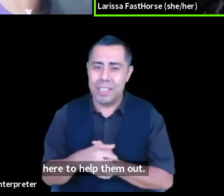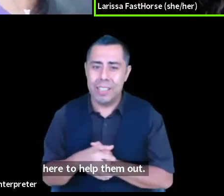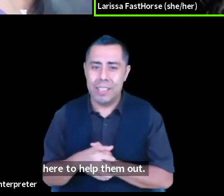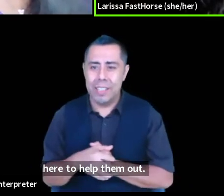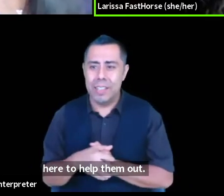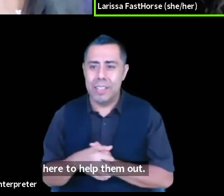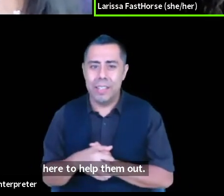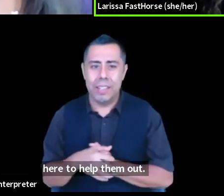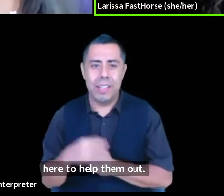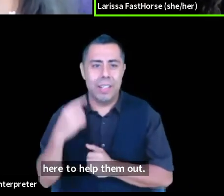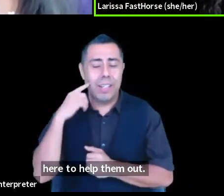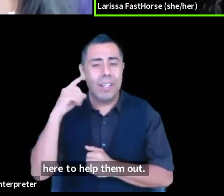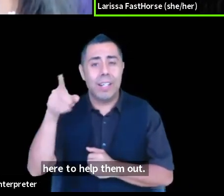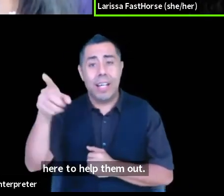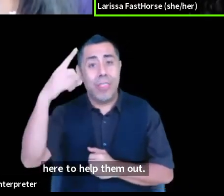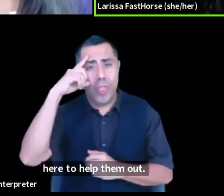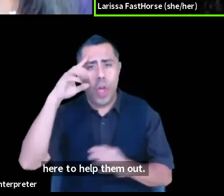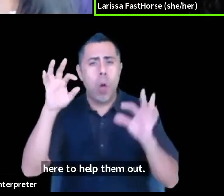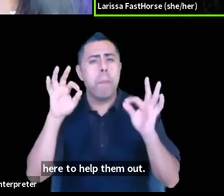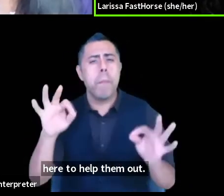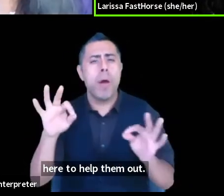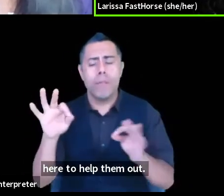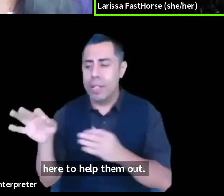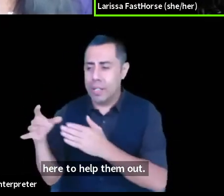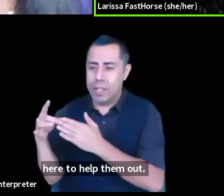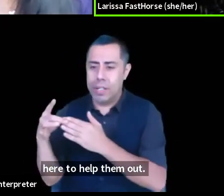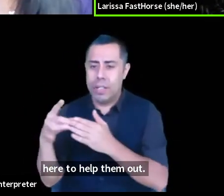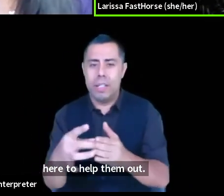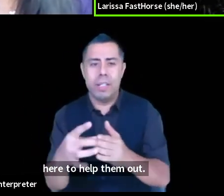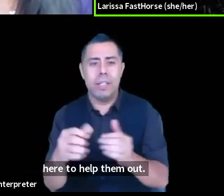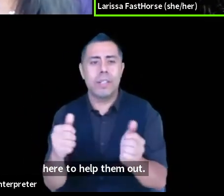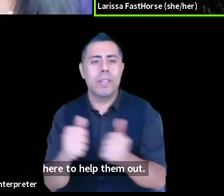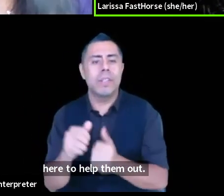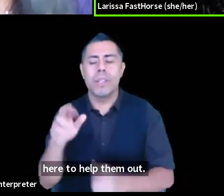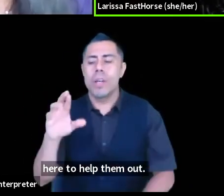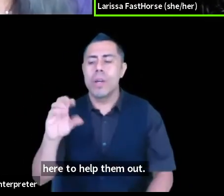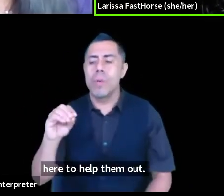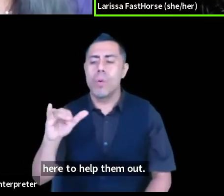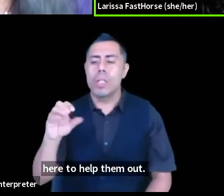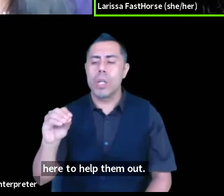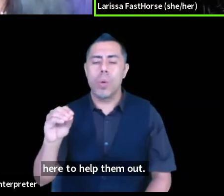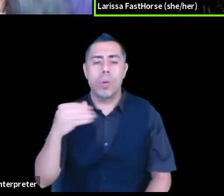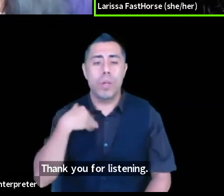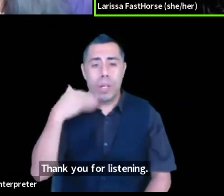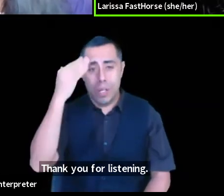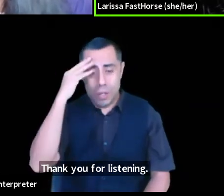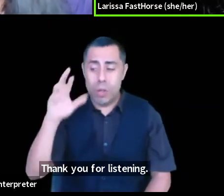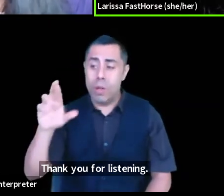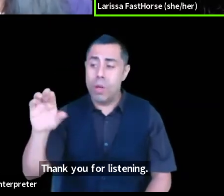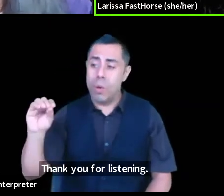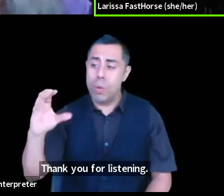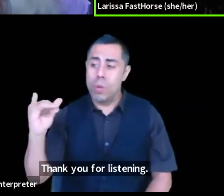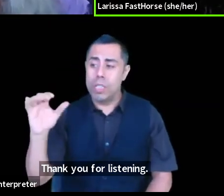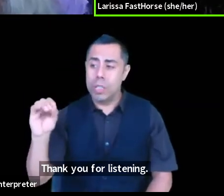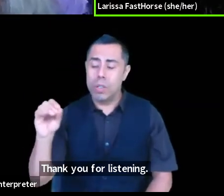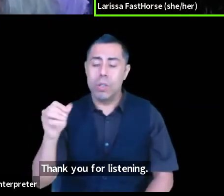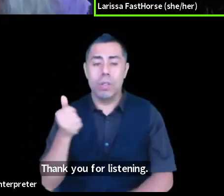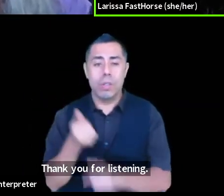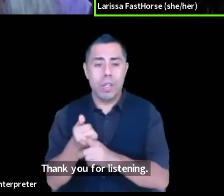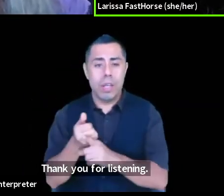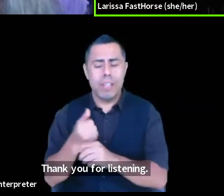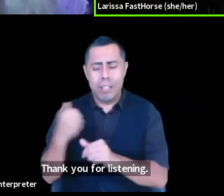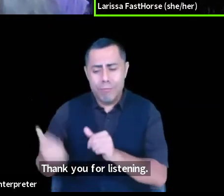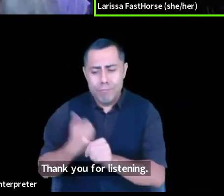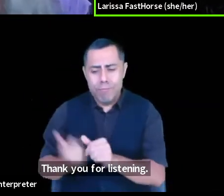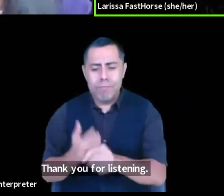Because I thought that was a perfect segue that you were saying about to Rocio, who I know is dedicating her life through her degree she's pursuing now